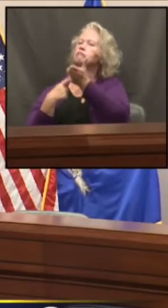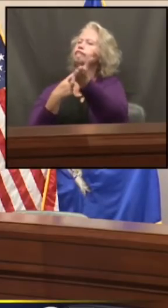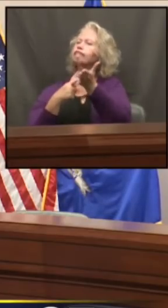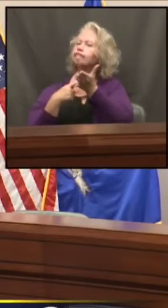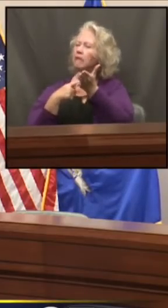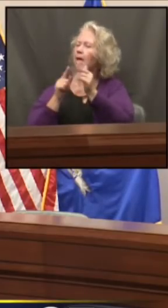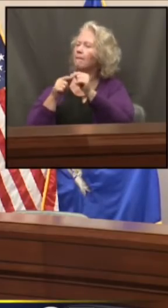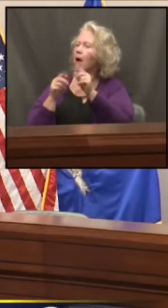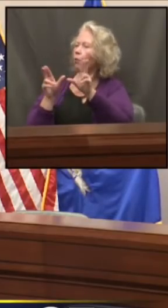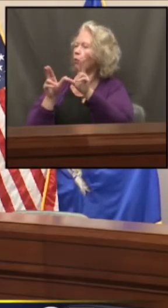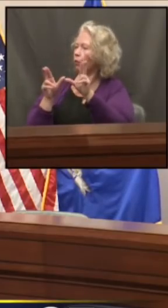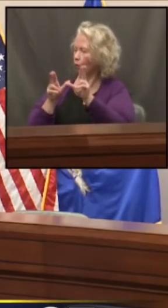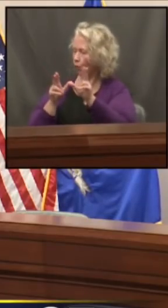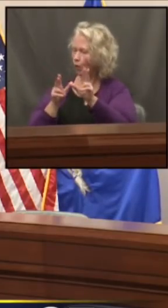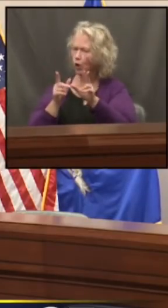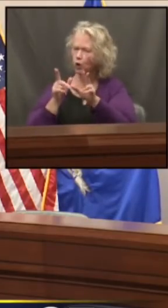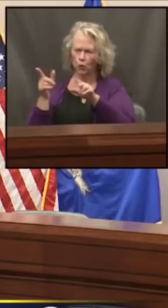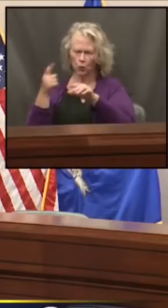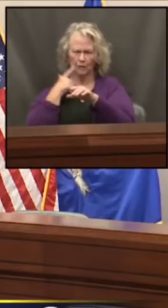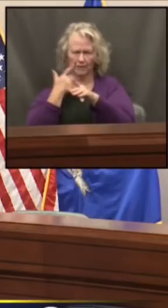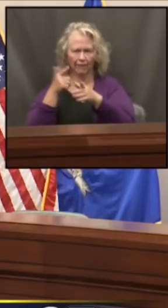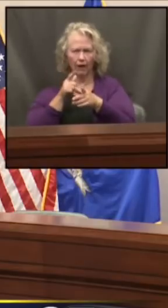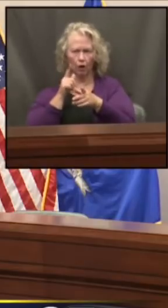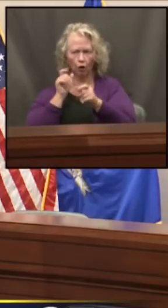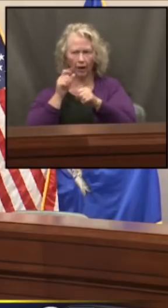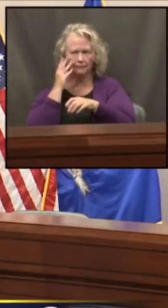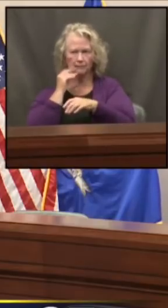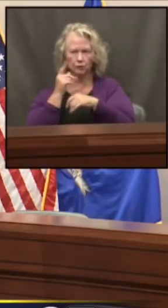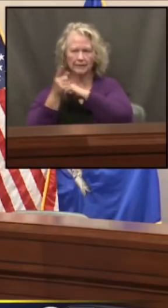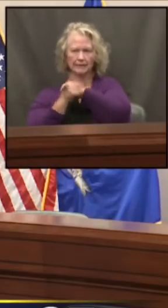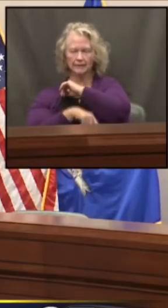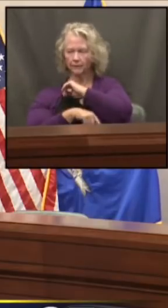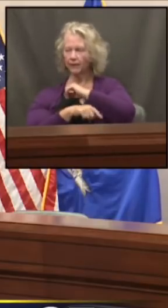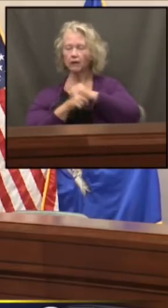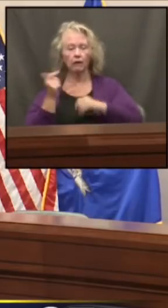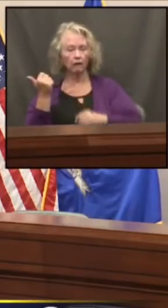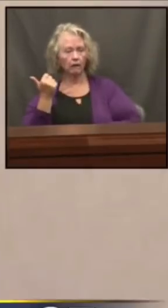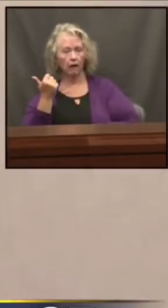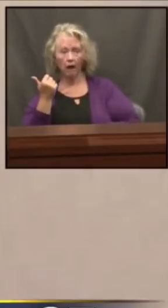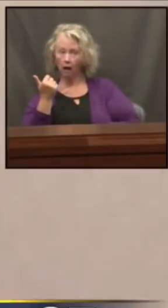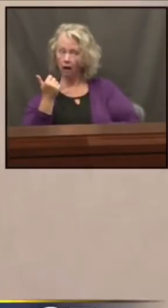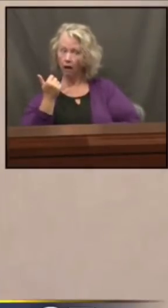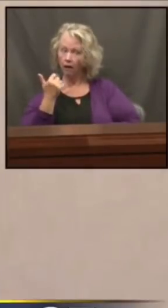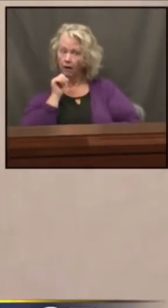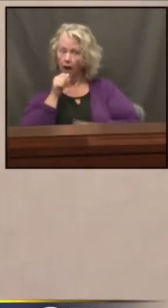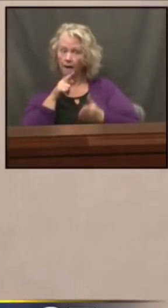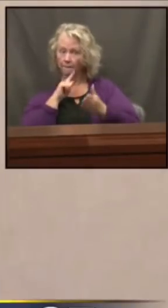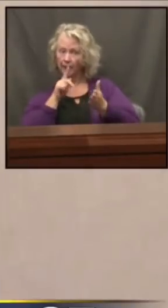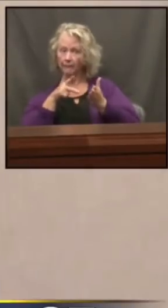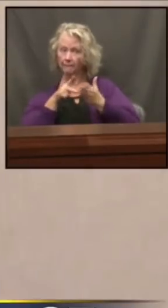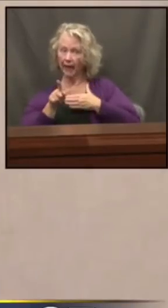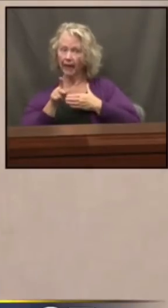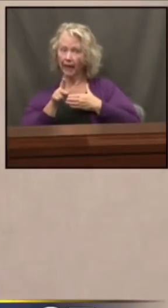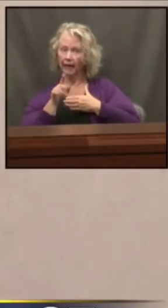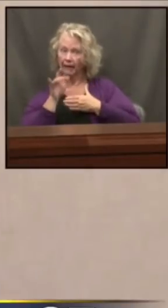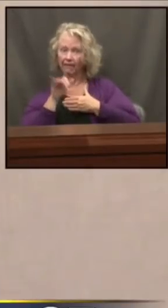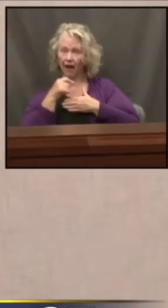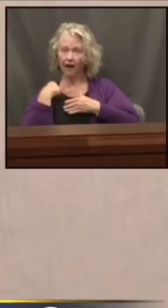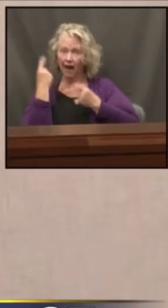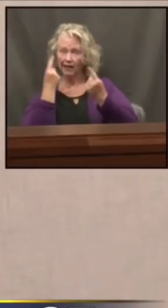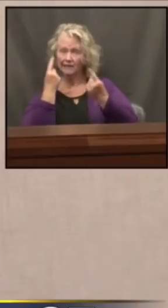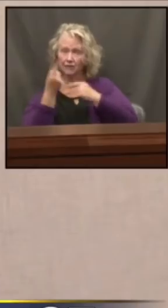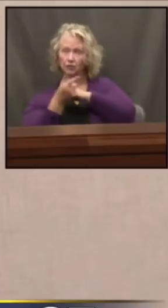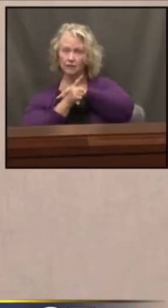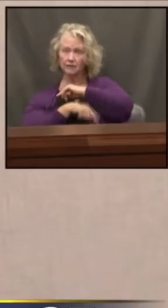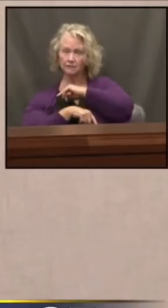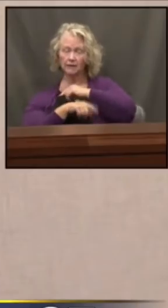said earlier that they would be facing discipline. Well, I think not getting paid, most people would consider pretty significant discipline. So going